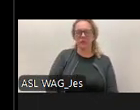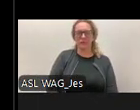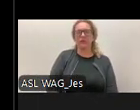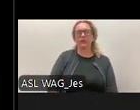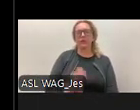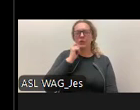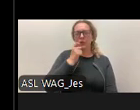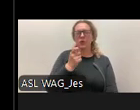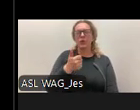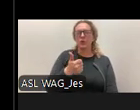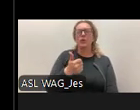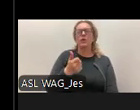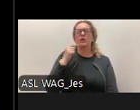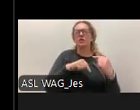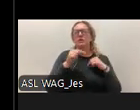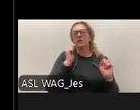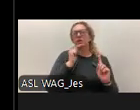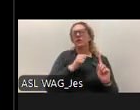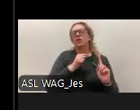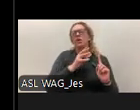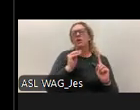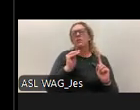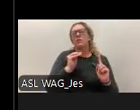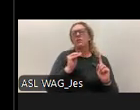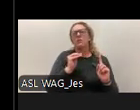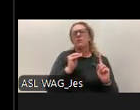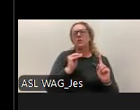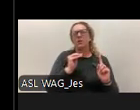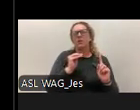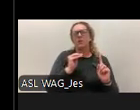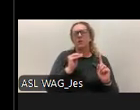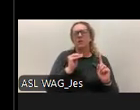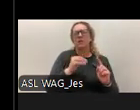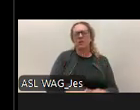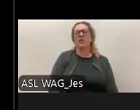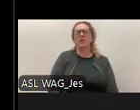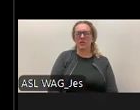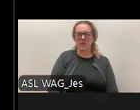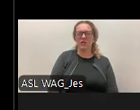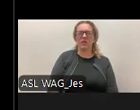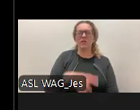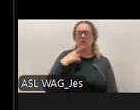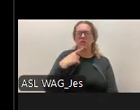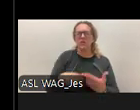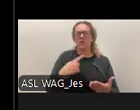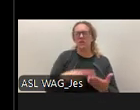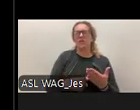Cool. How about we just go back to here and chat more about, oh, where did my camera